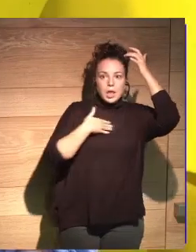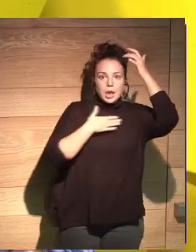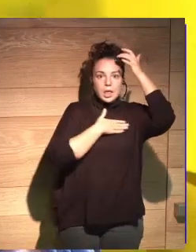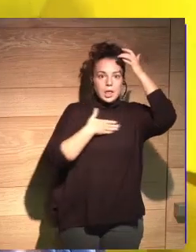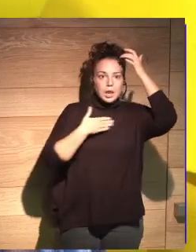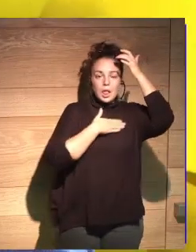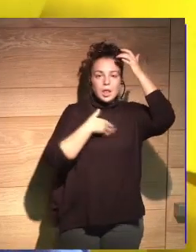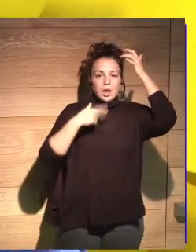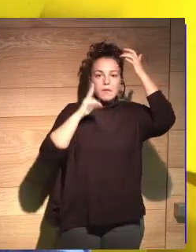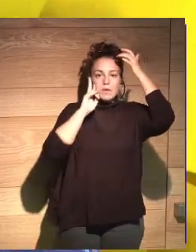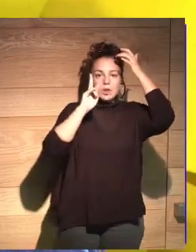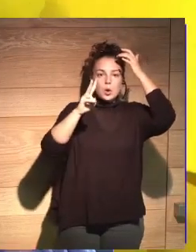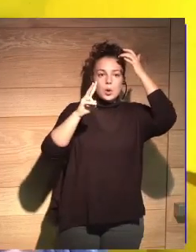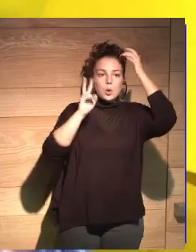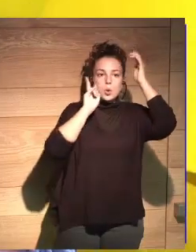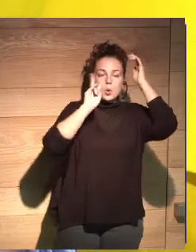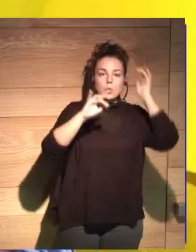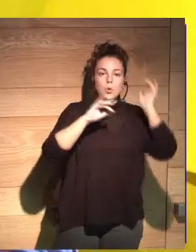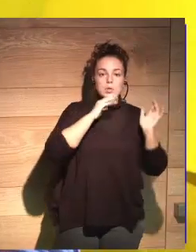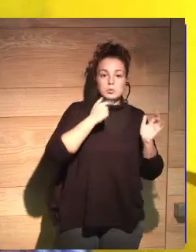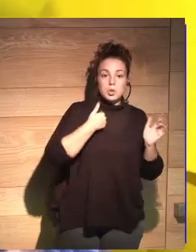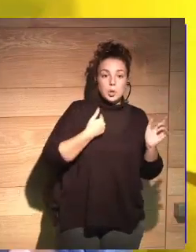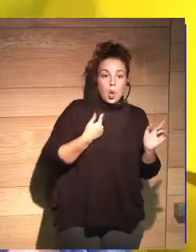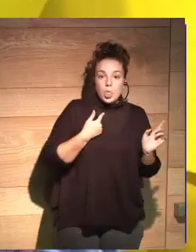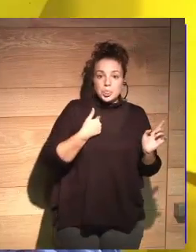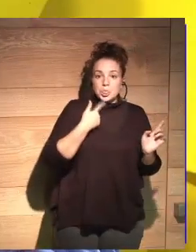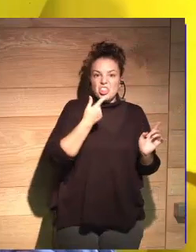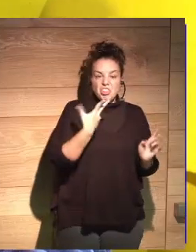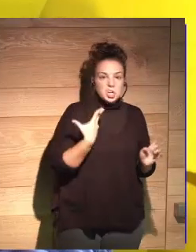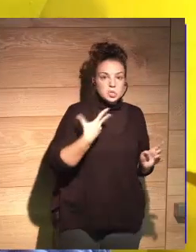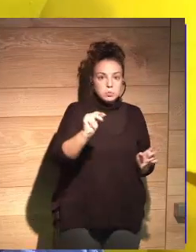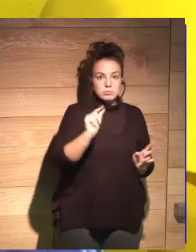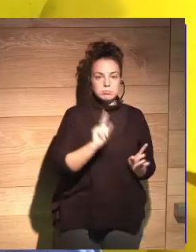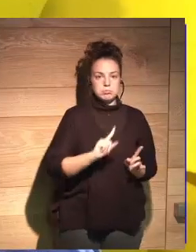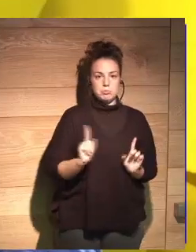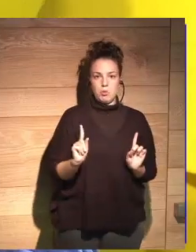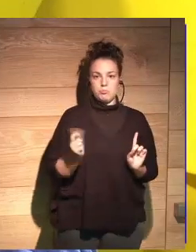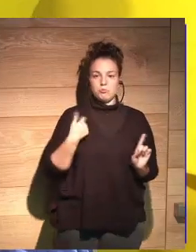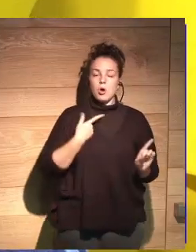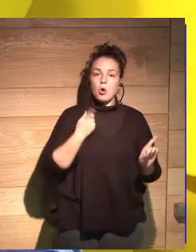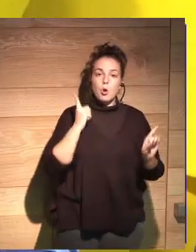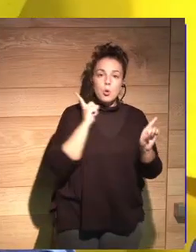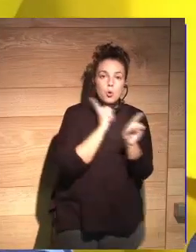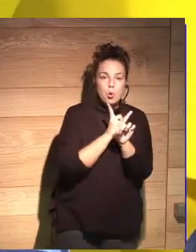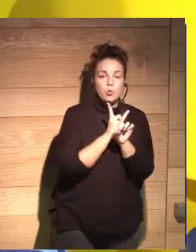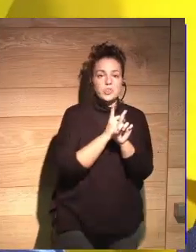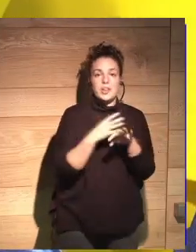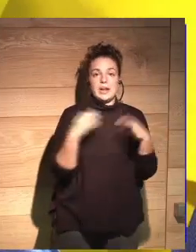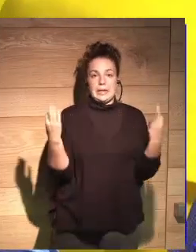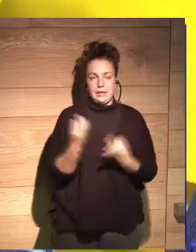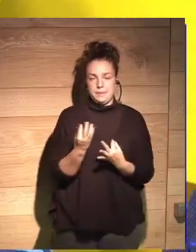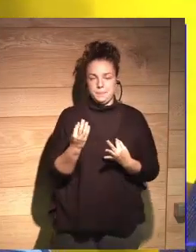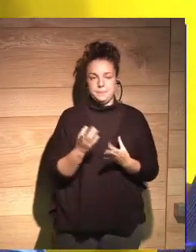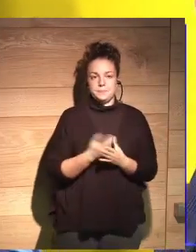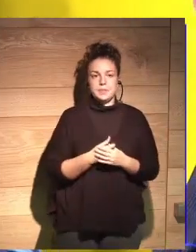brain because he wants to, he fancies to see ultraviolet lights. I'm not going to forbid that. What I'm opposed